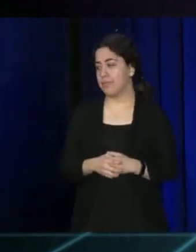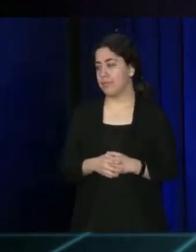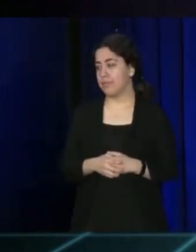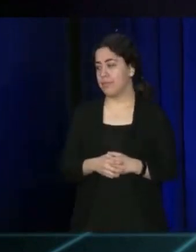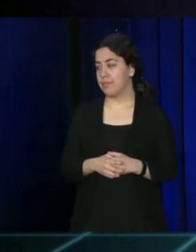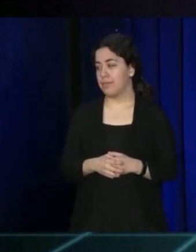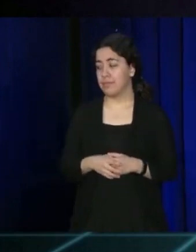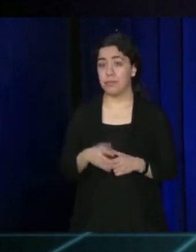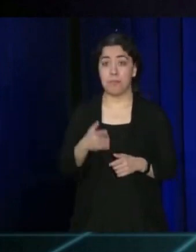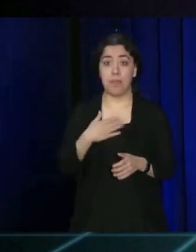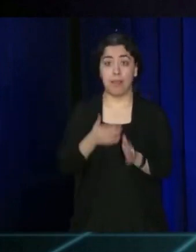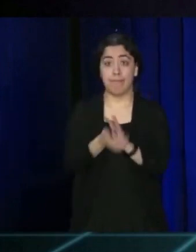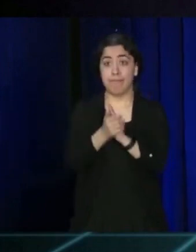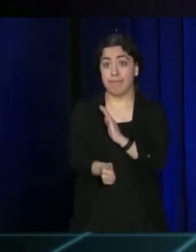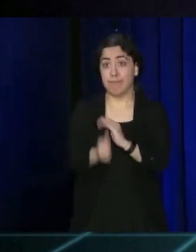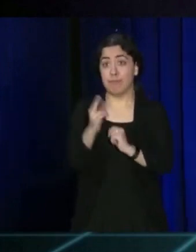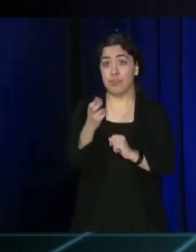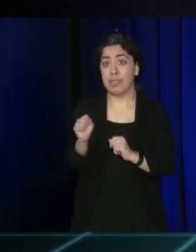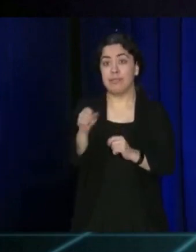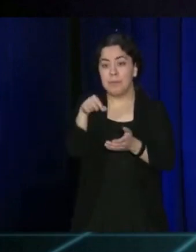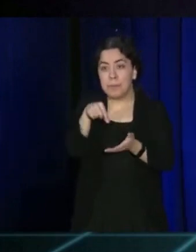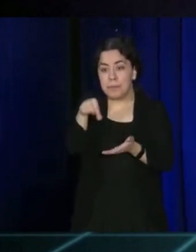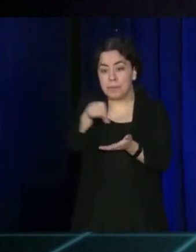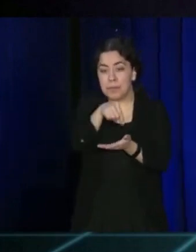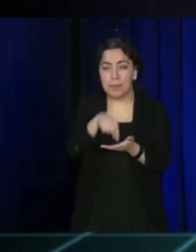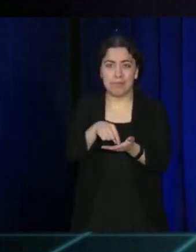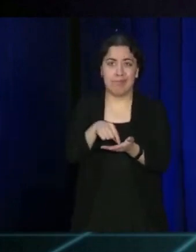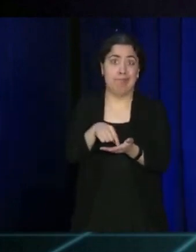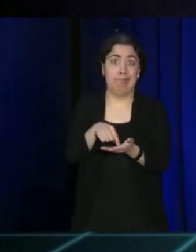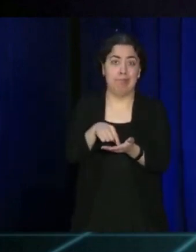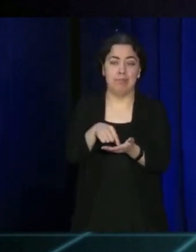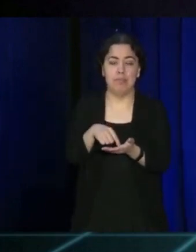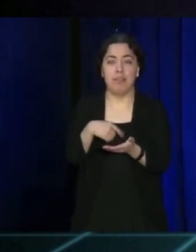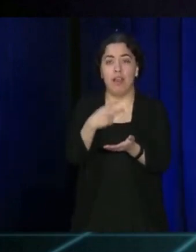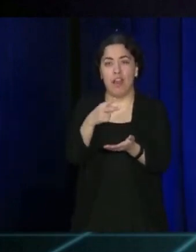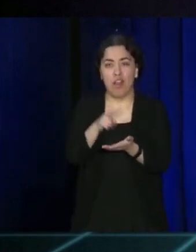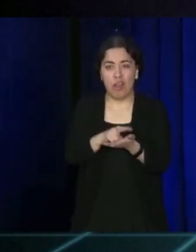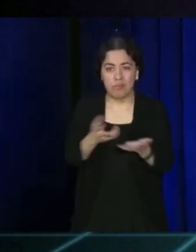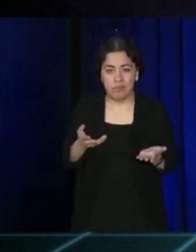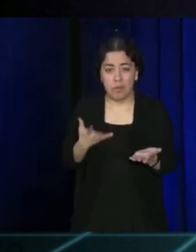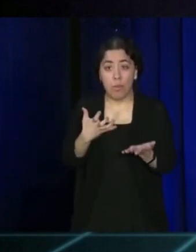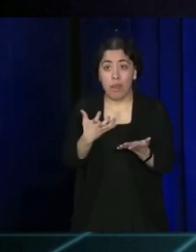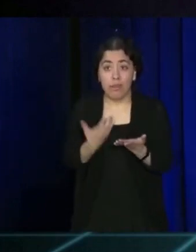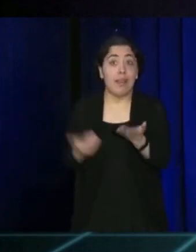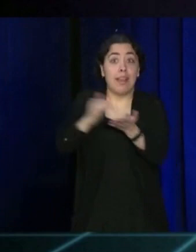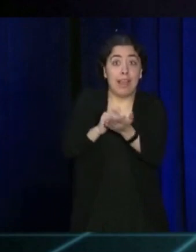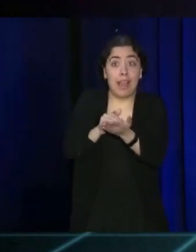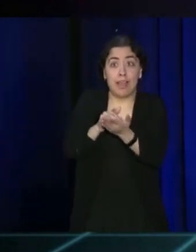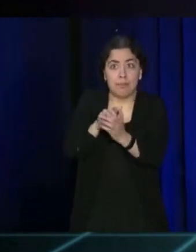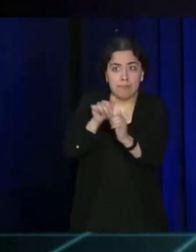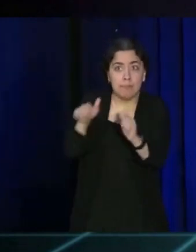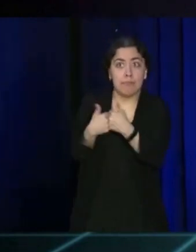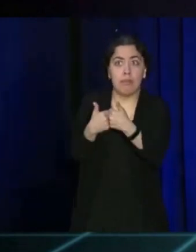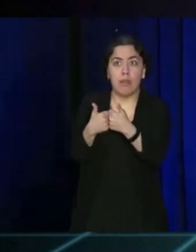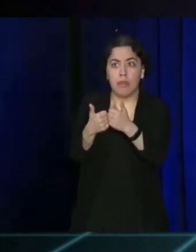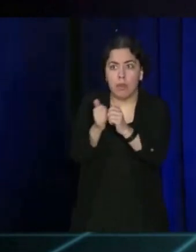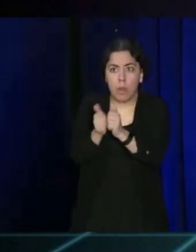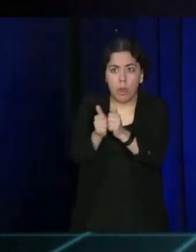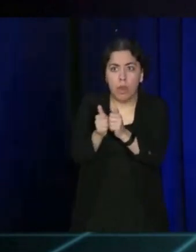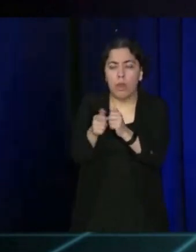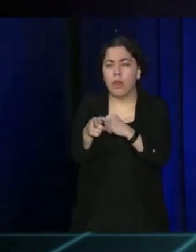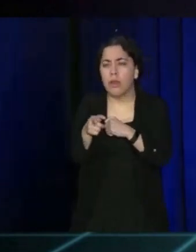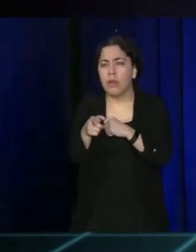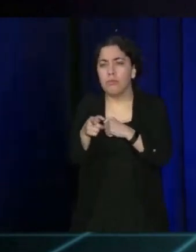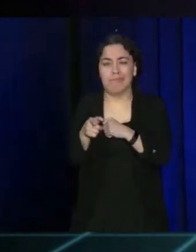chess. And so I lost this game, and I want a rematch. Oh, but actually I'm buying a Coke. There's another example of our